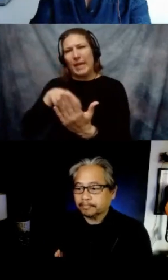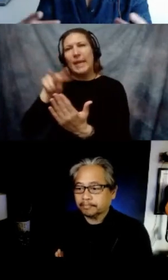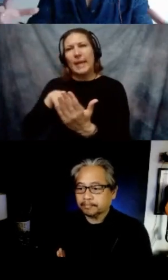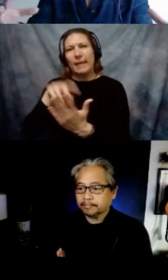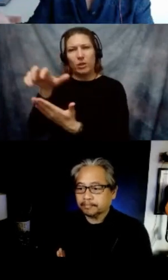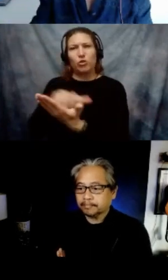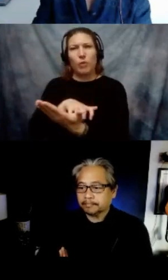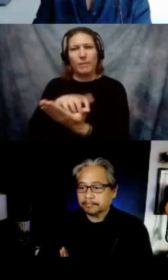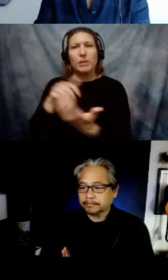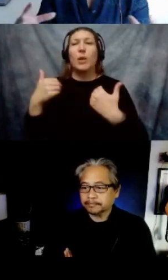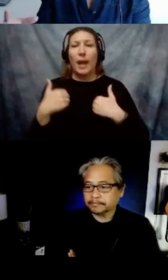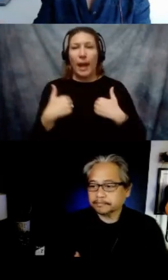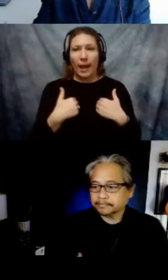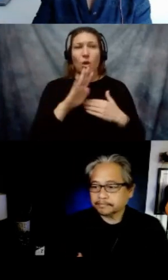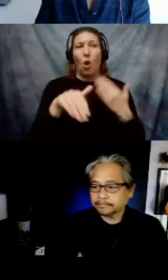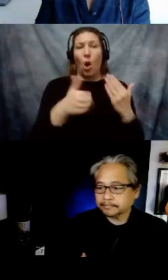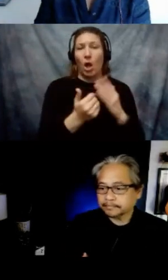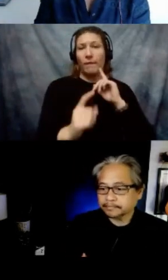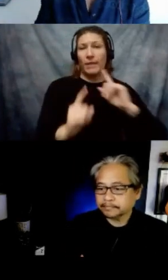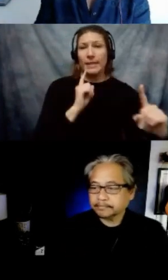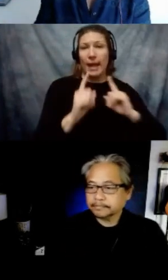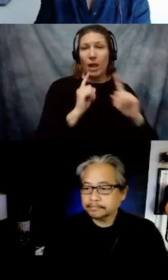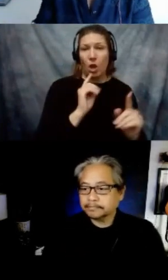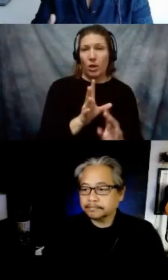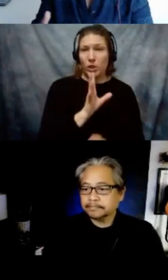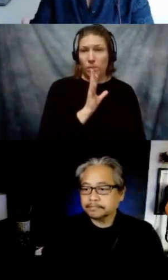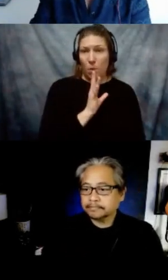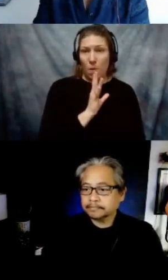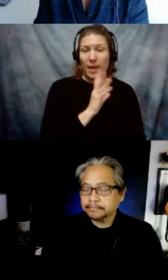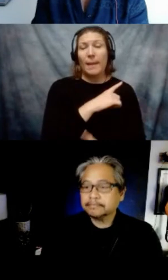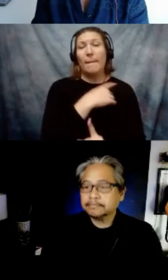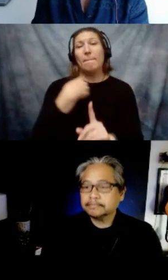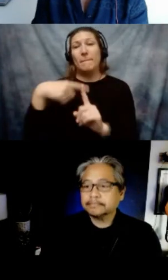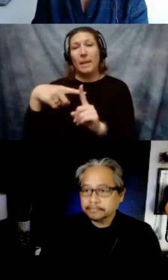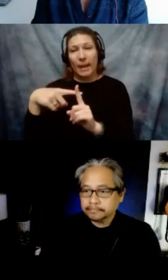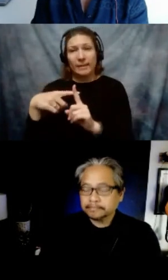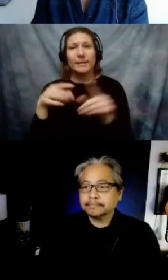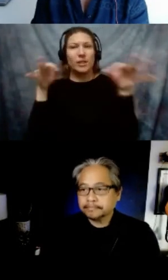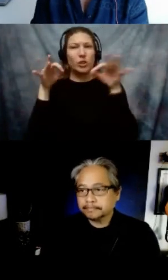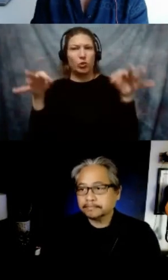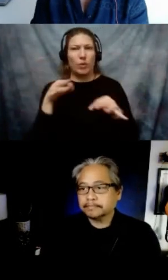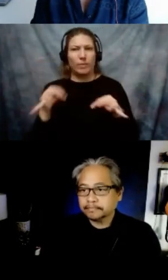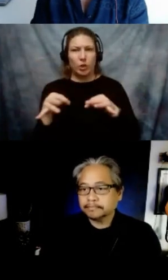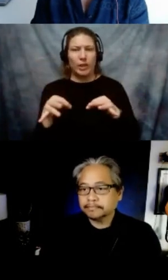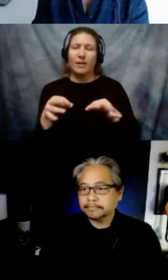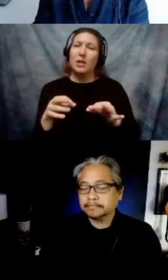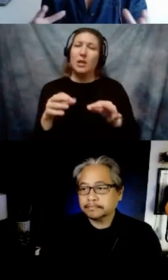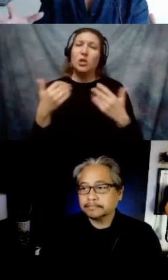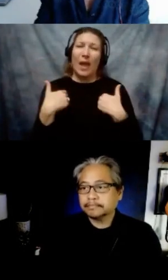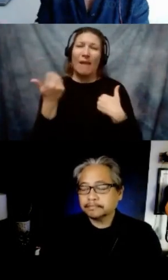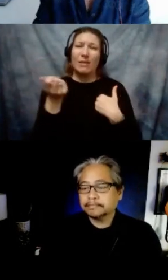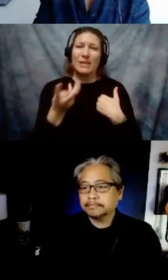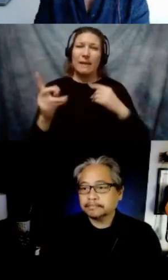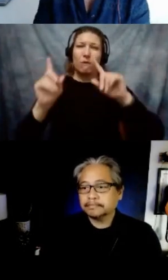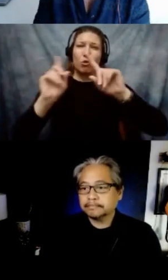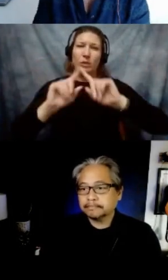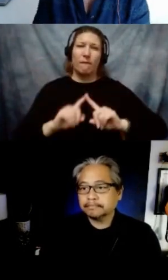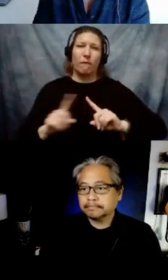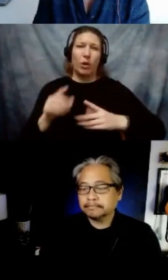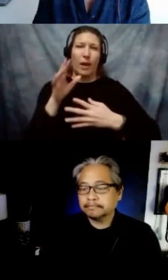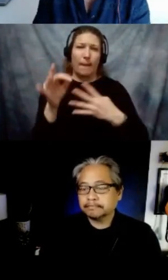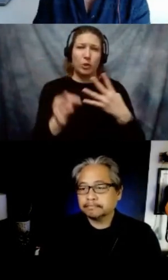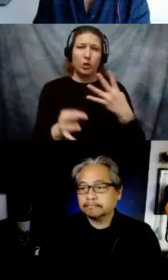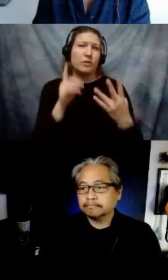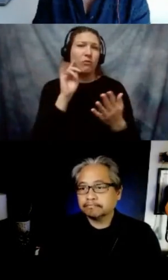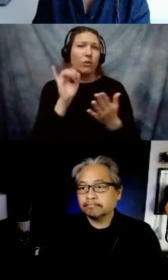vary how you add your visual description to videos. Wow. All right. Well, Susie, thanks so much for doing